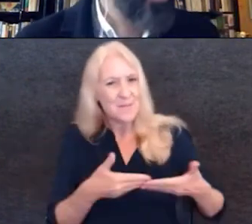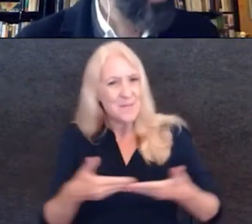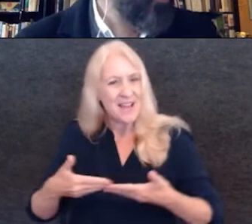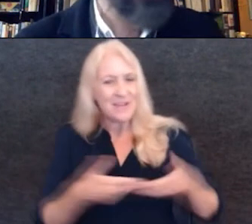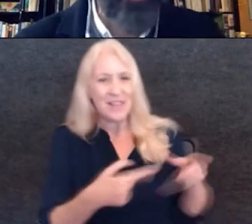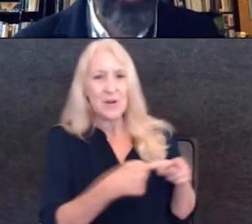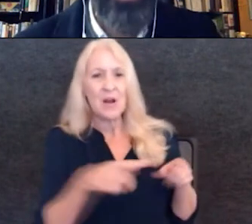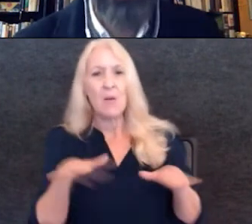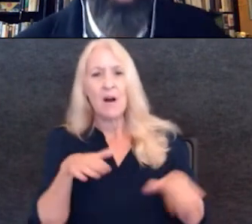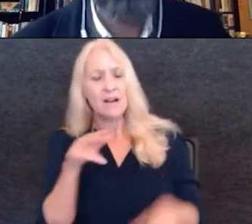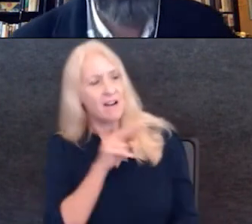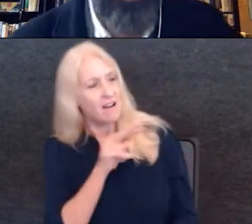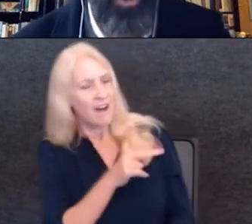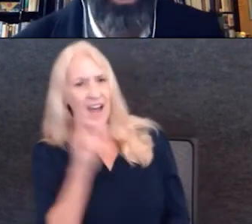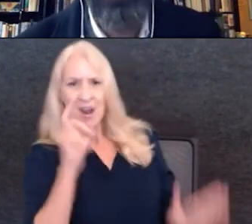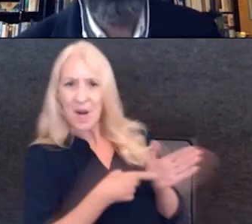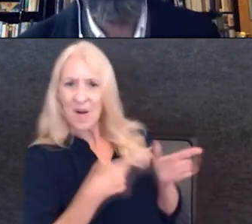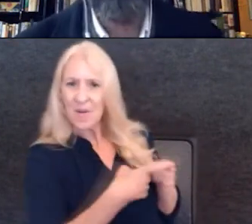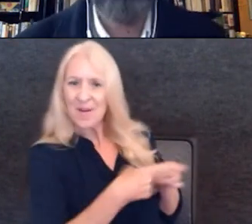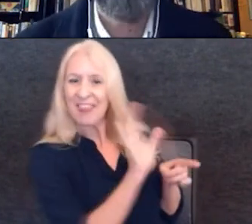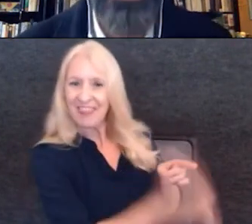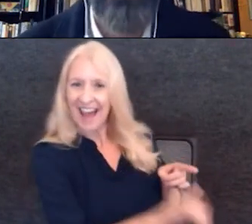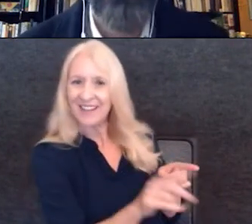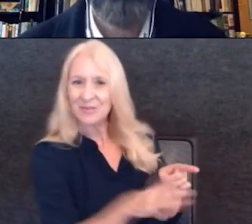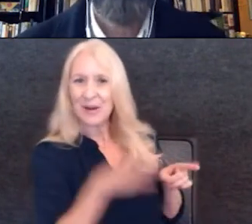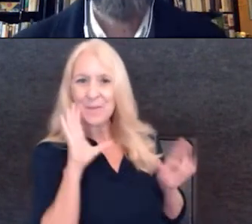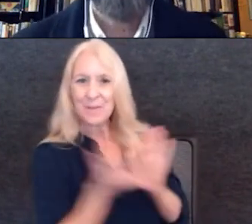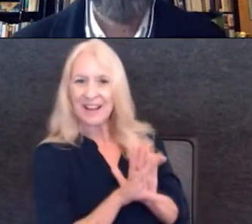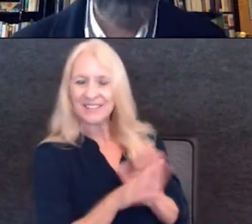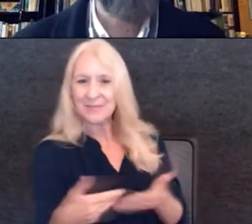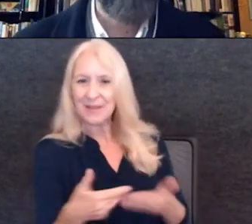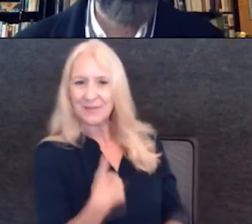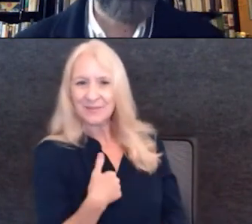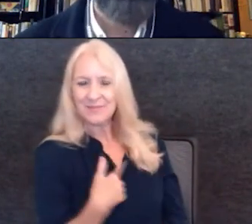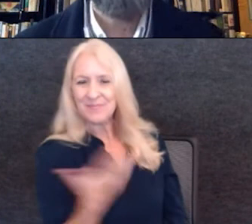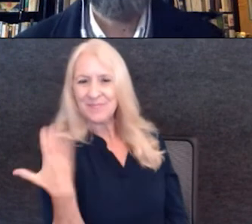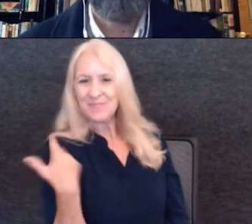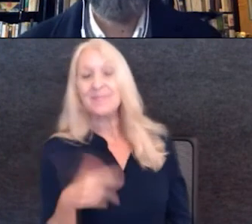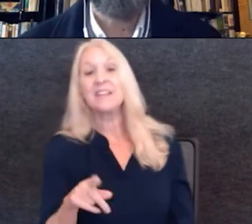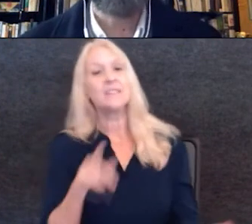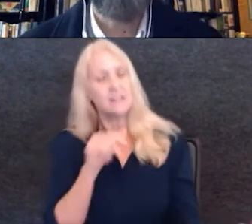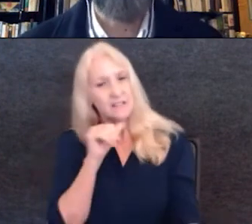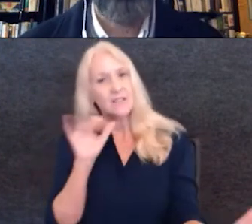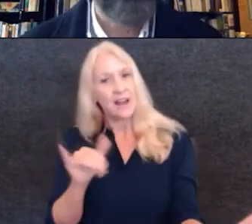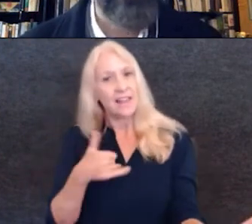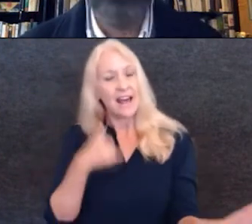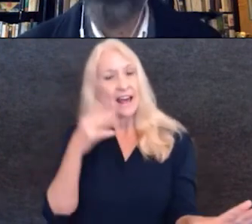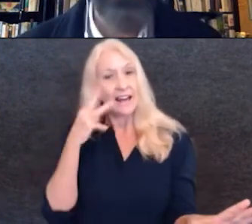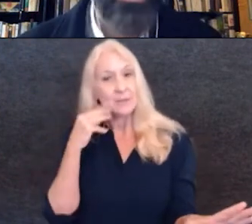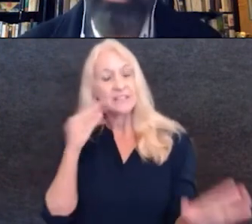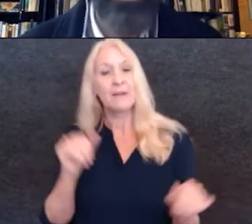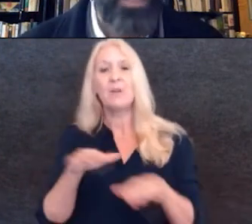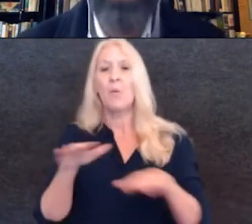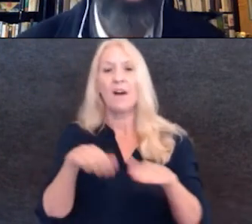I'm walking, I look at the corner and I know that's the corner where the picture happened. So that the fact that I had that experience, that I was able to walk that